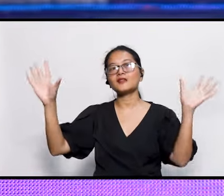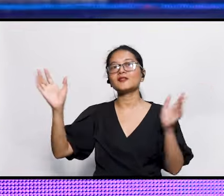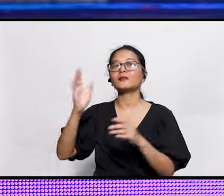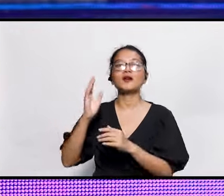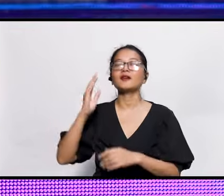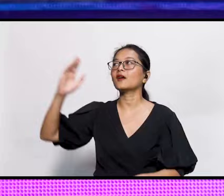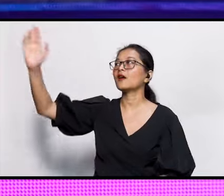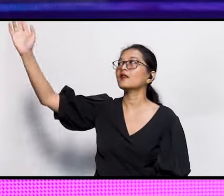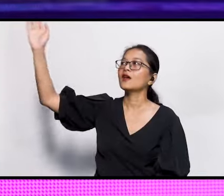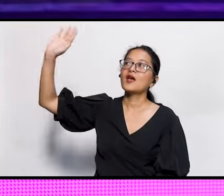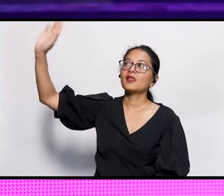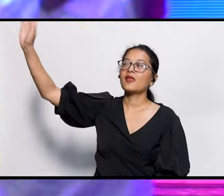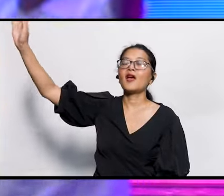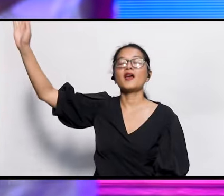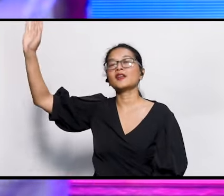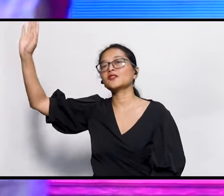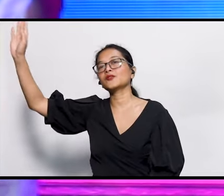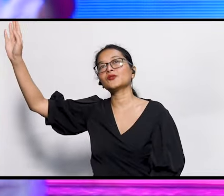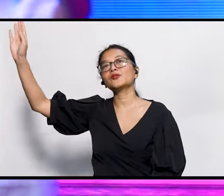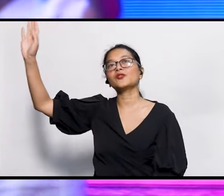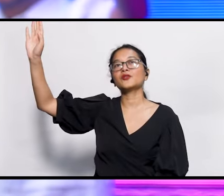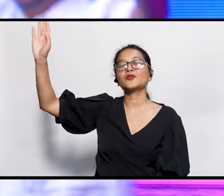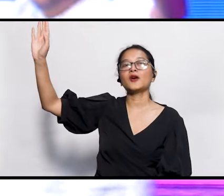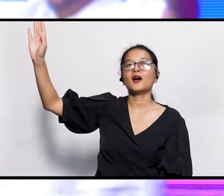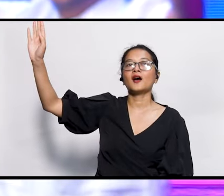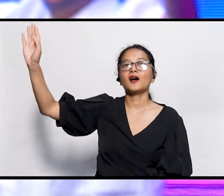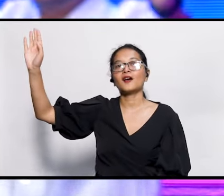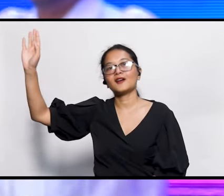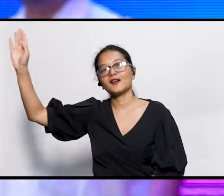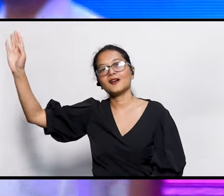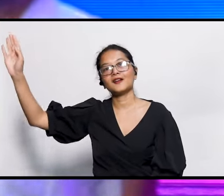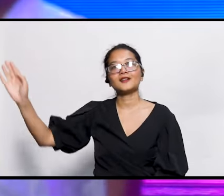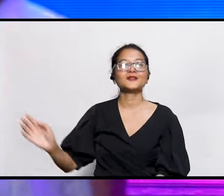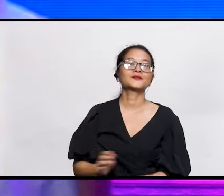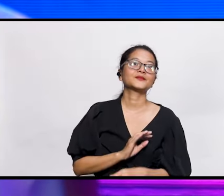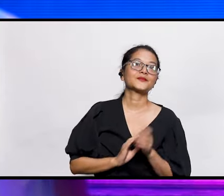darkness my God who you